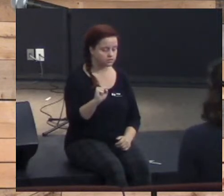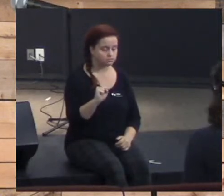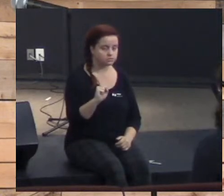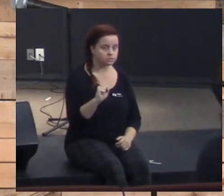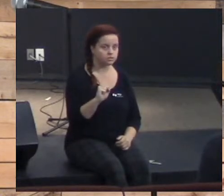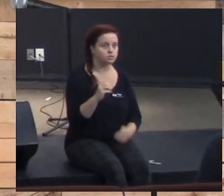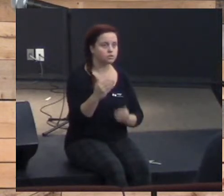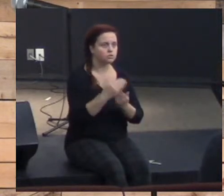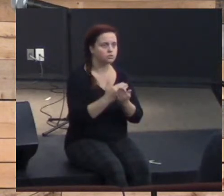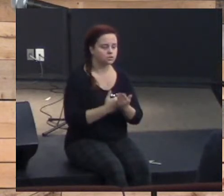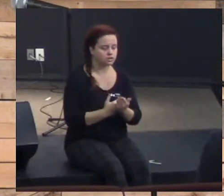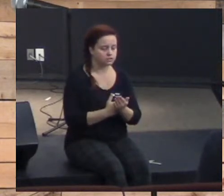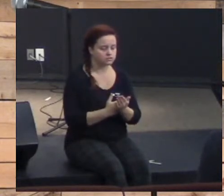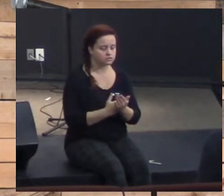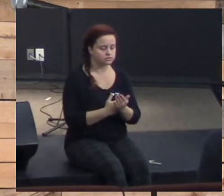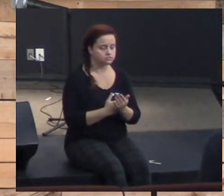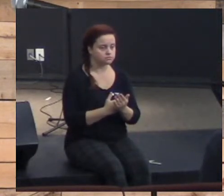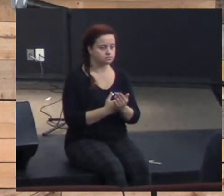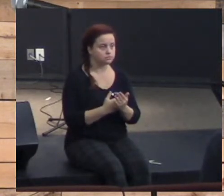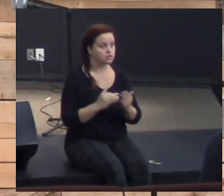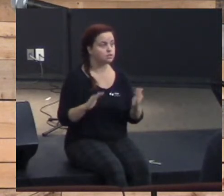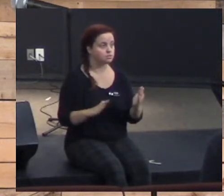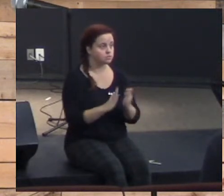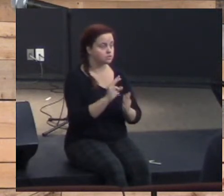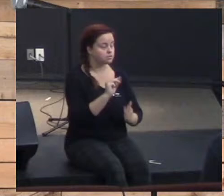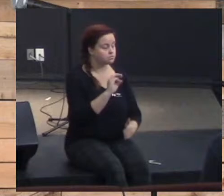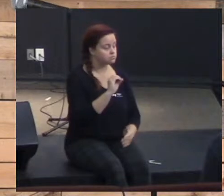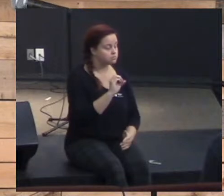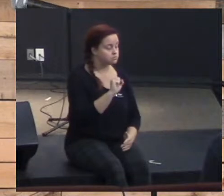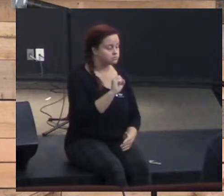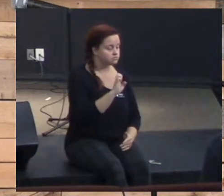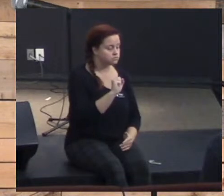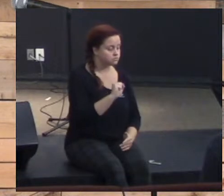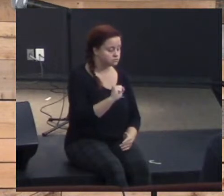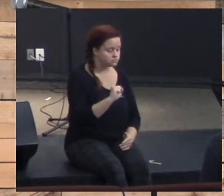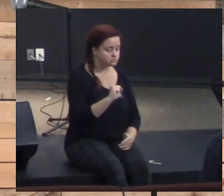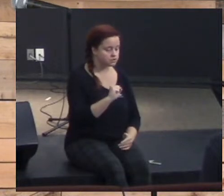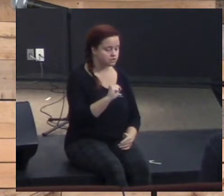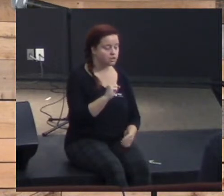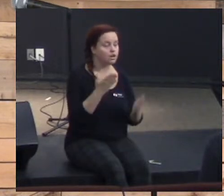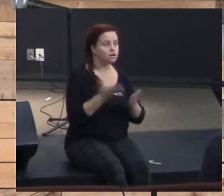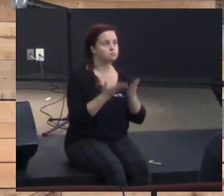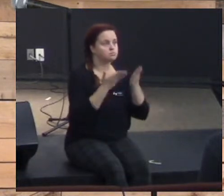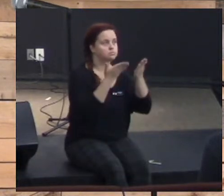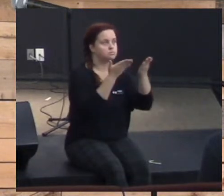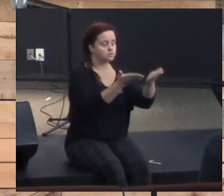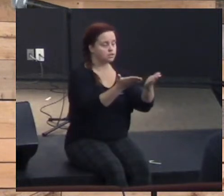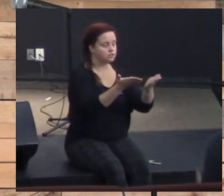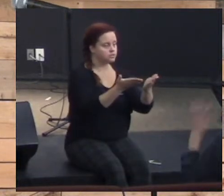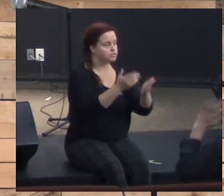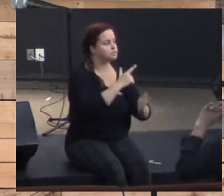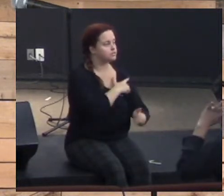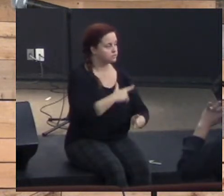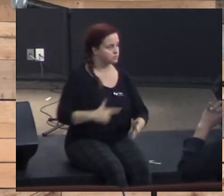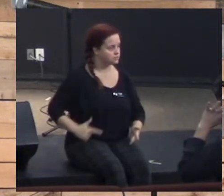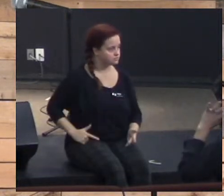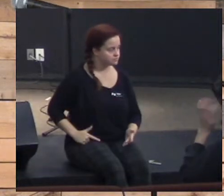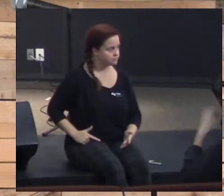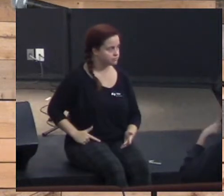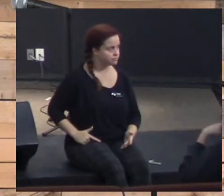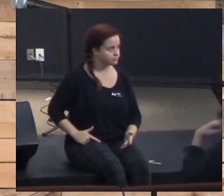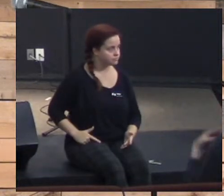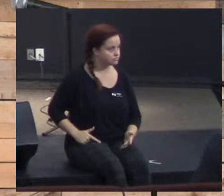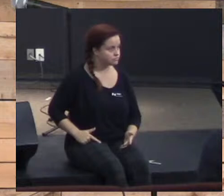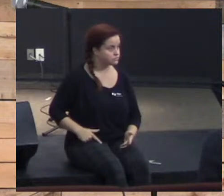listed, approached and brought their offerings before the Lord. Now listen to this. 6